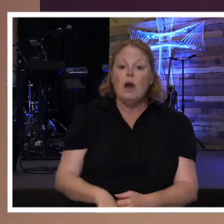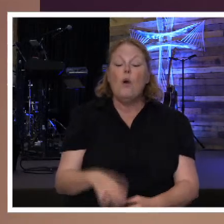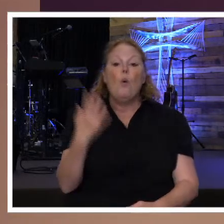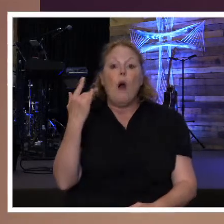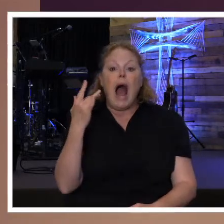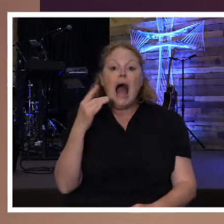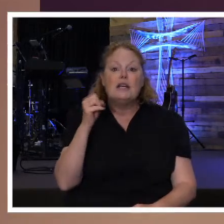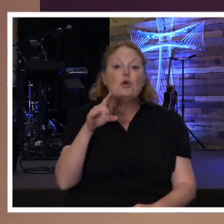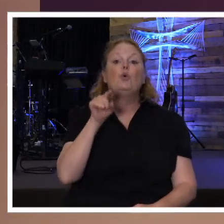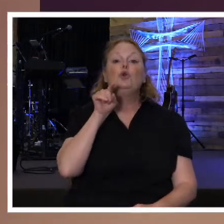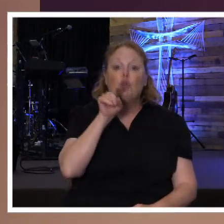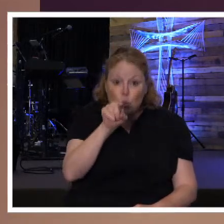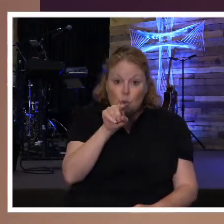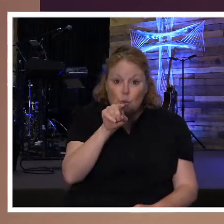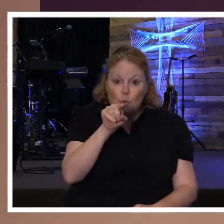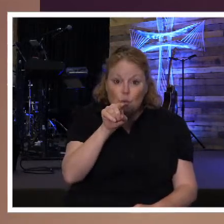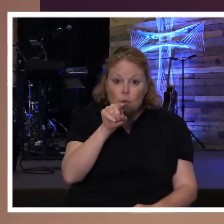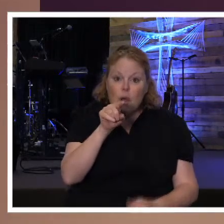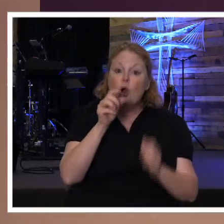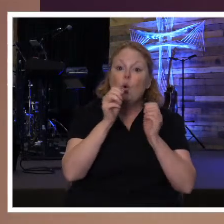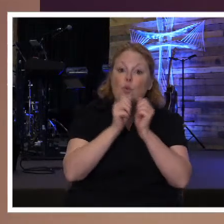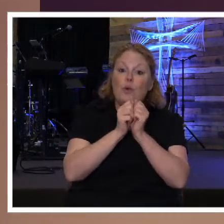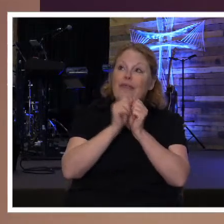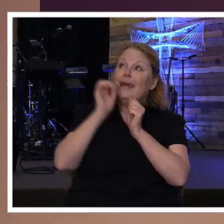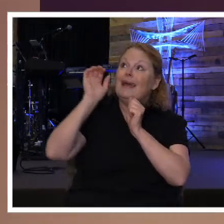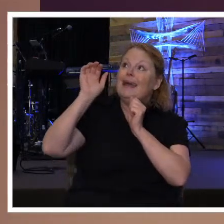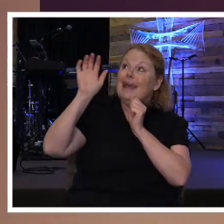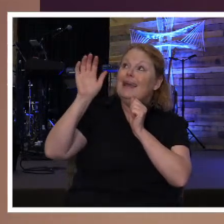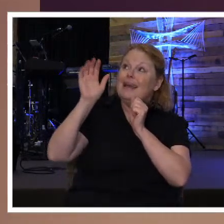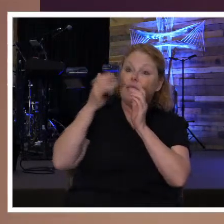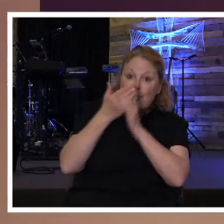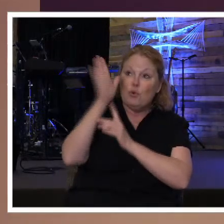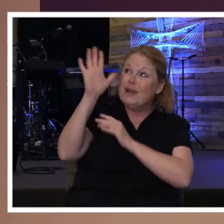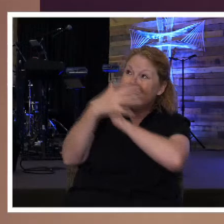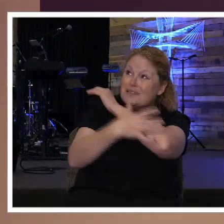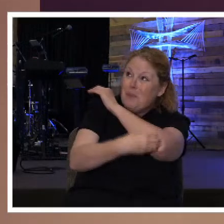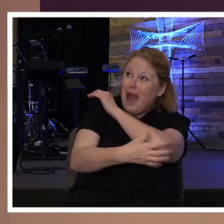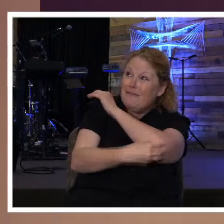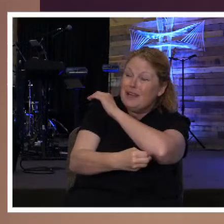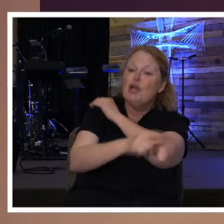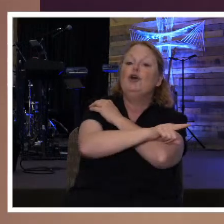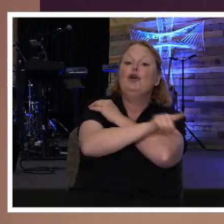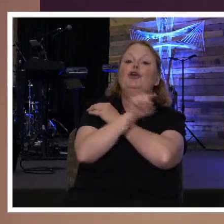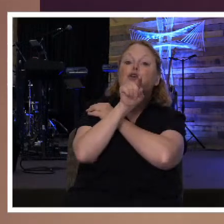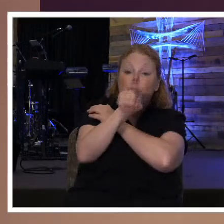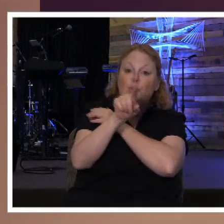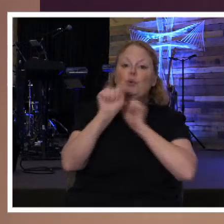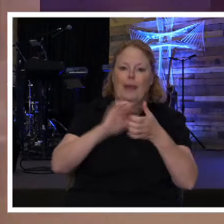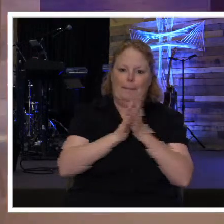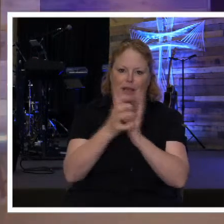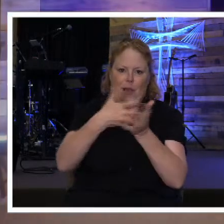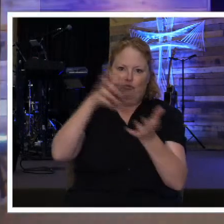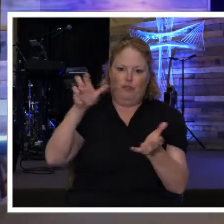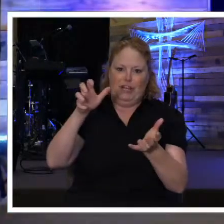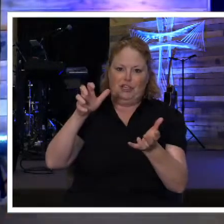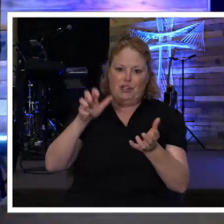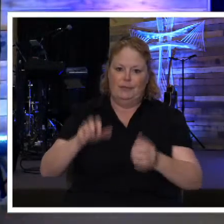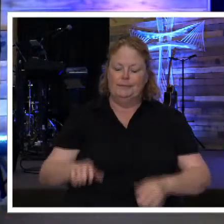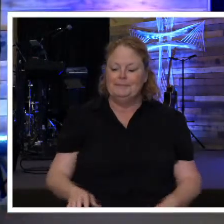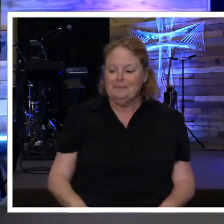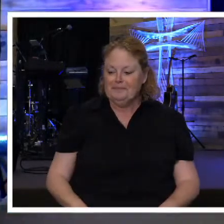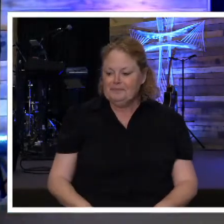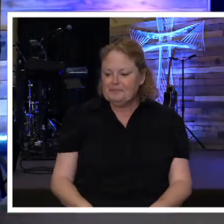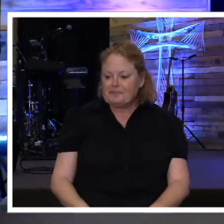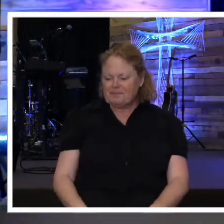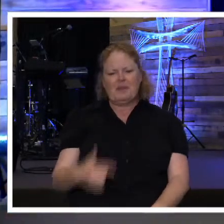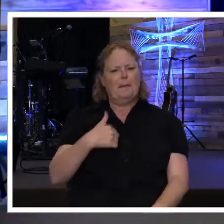you, through his poverty, might become rich." My wife and I have had a running